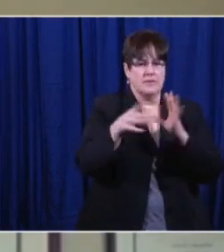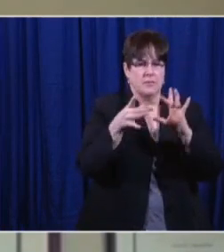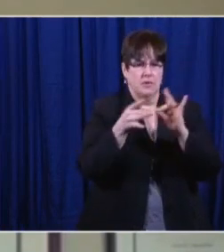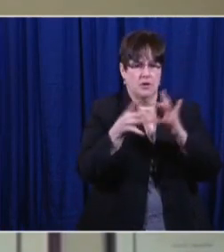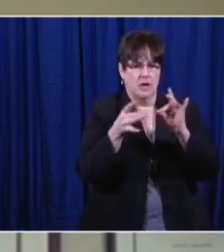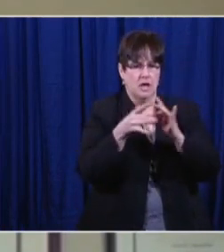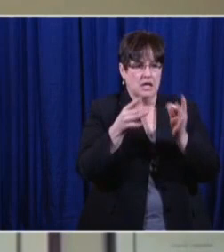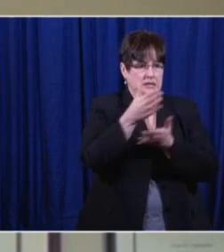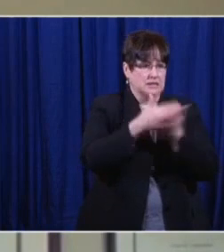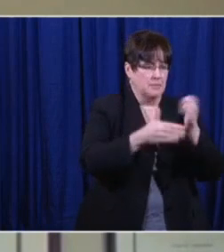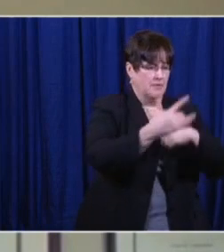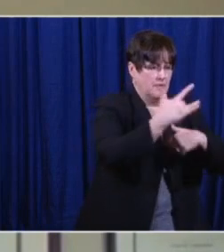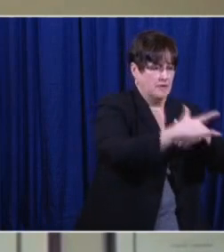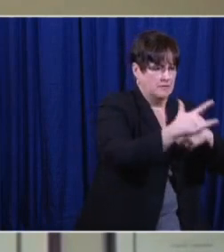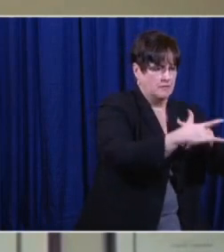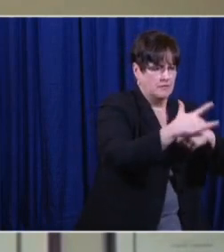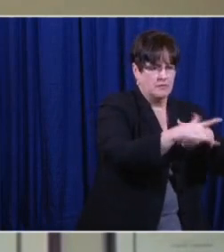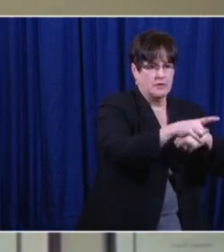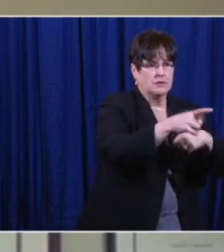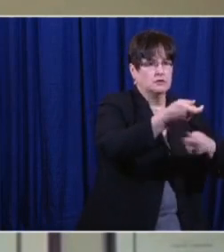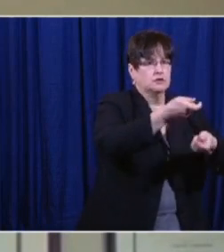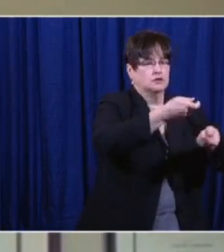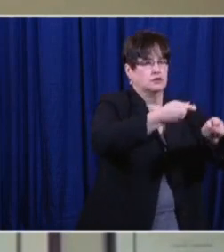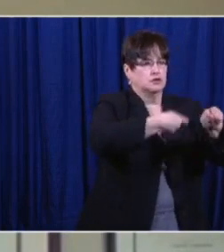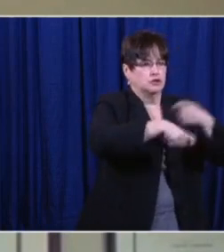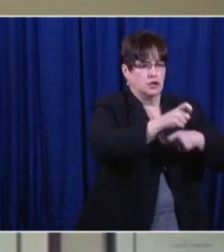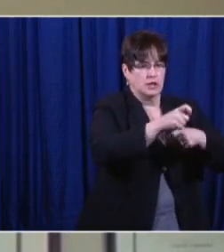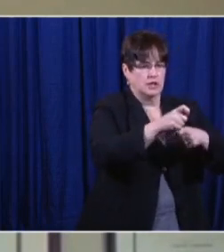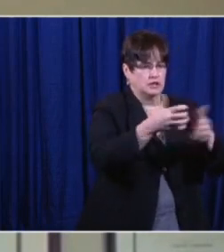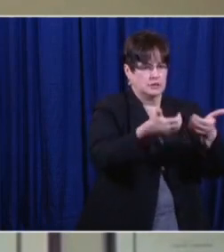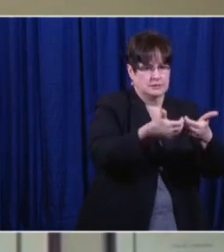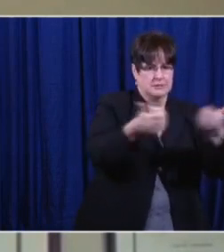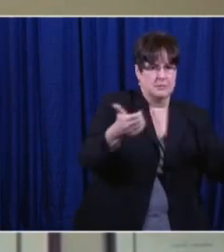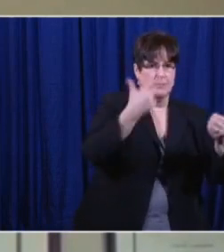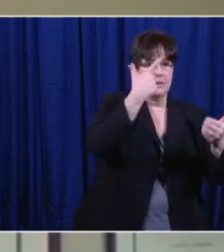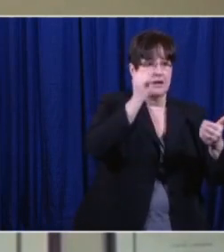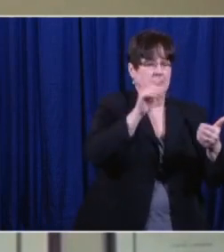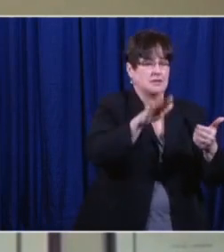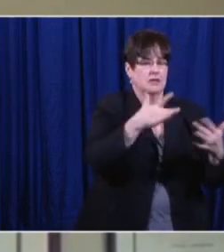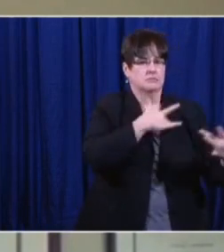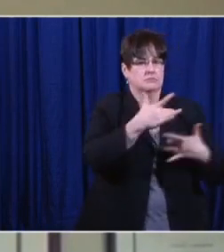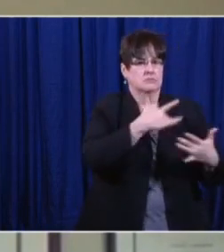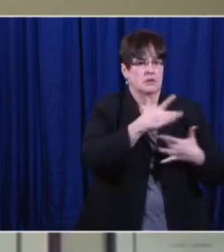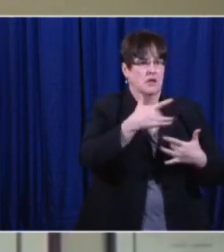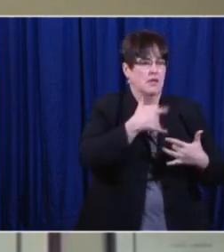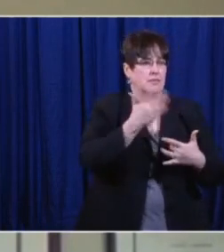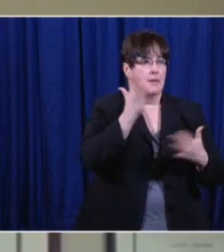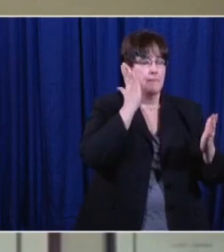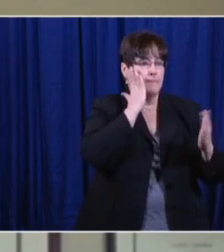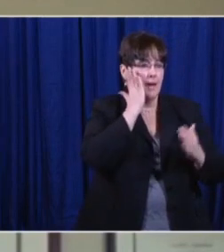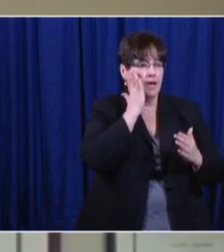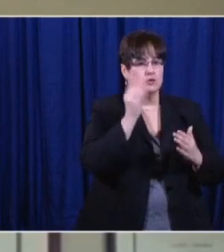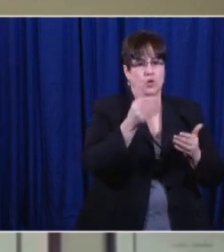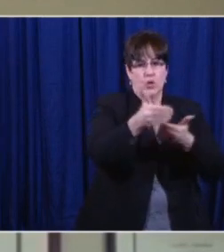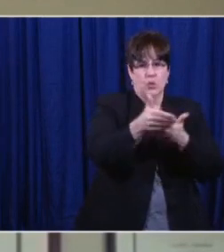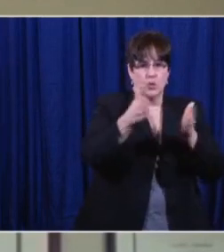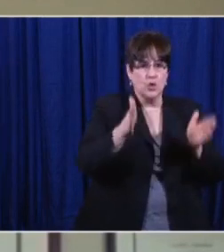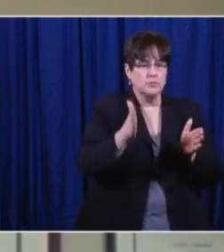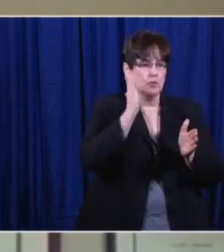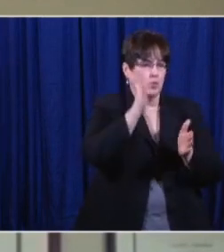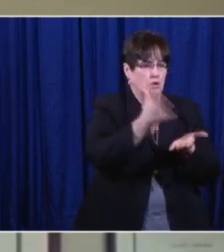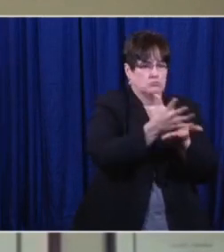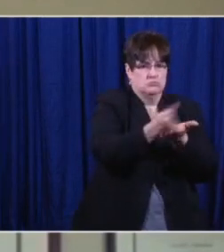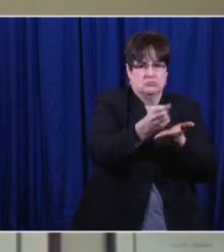space that they have because there's a fear that they're running out of rooms. For instance, maybe using a cafeteria